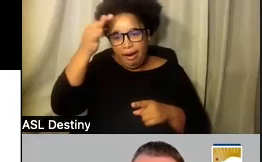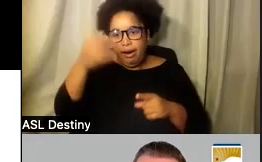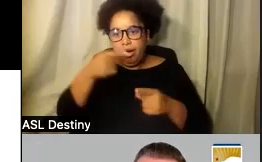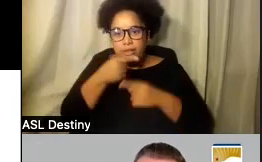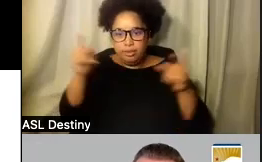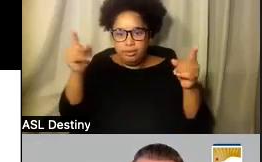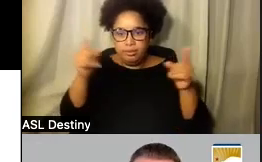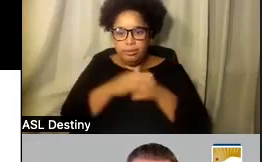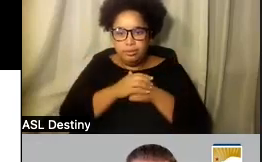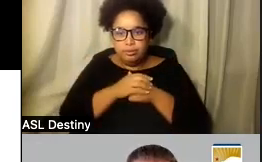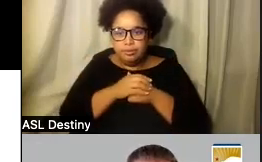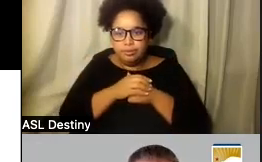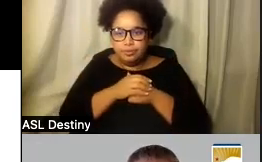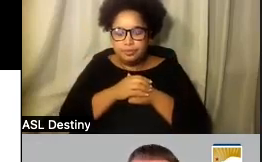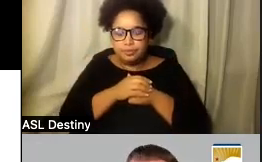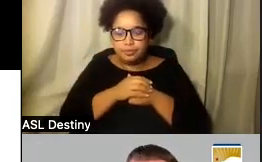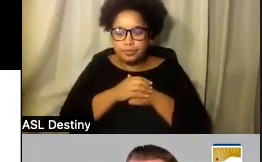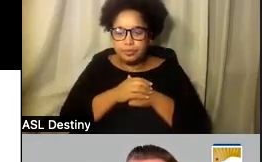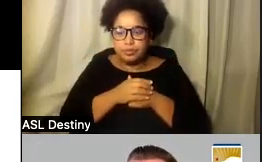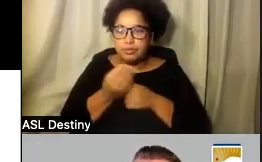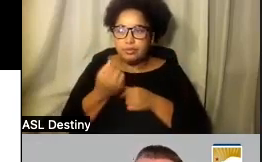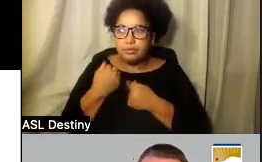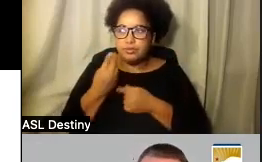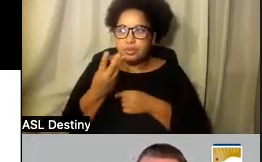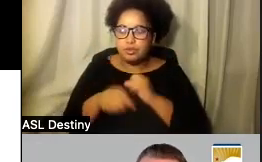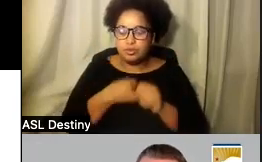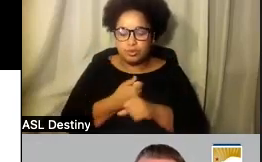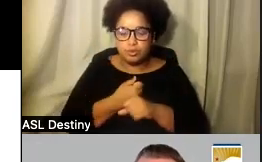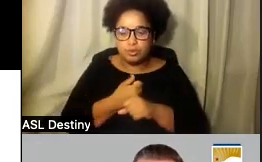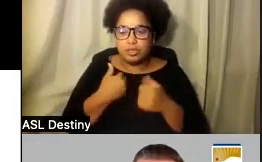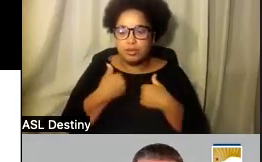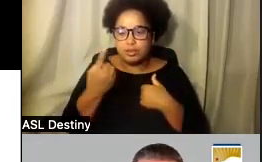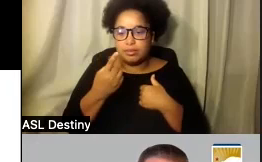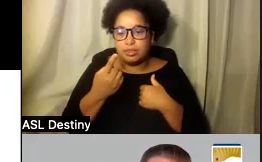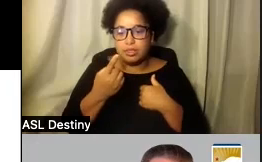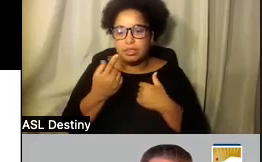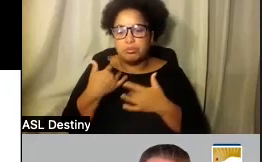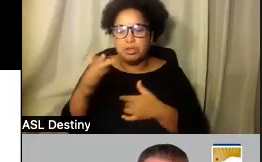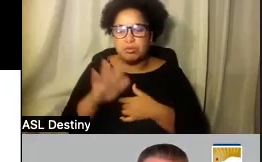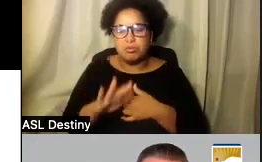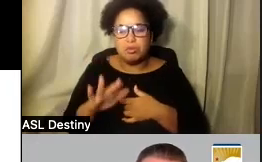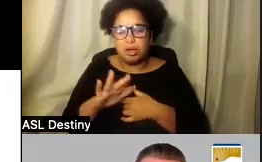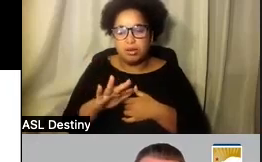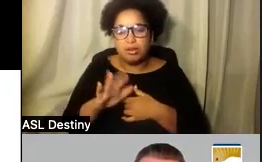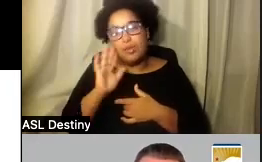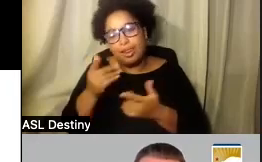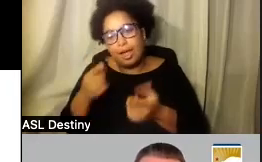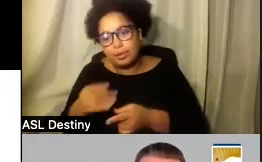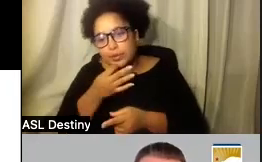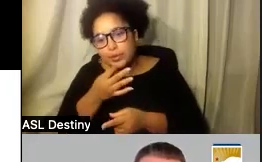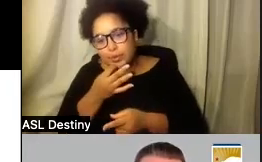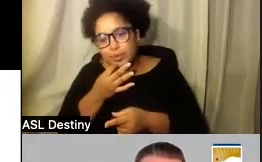on the last few years. There's always something, it seems like, around the corner because we're always